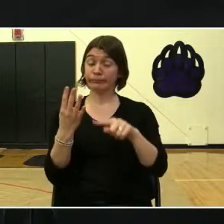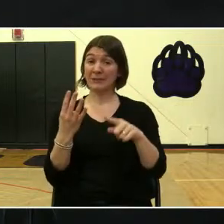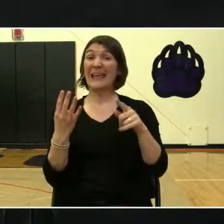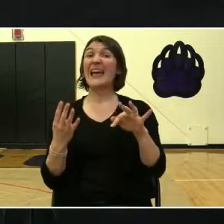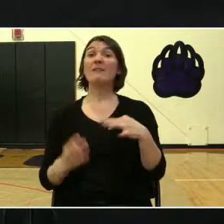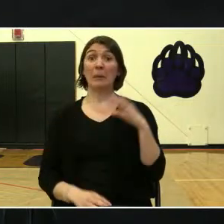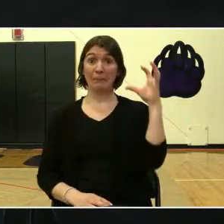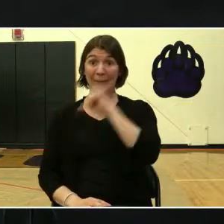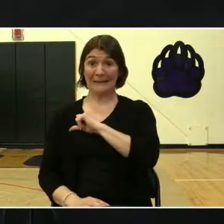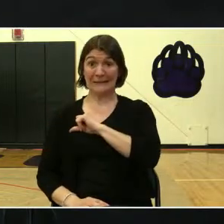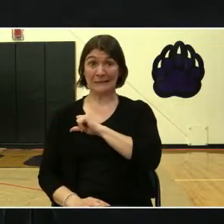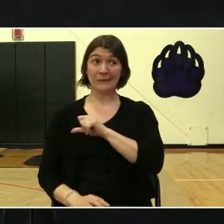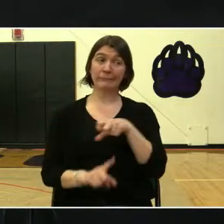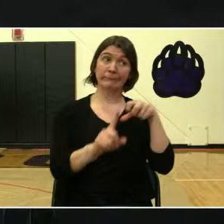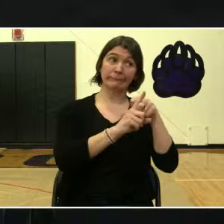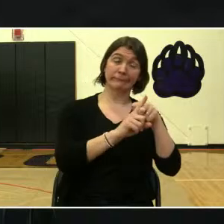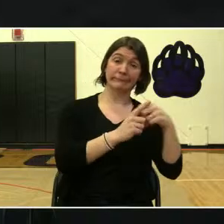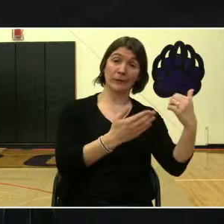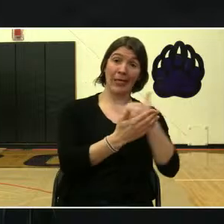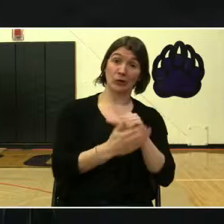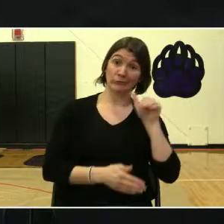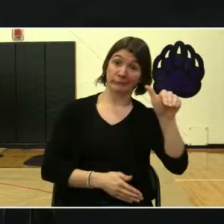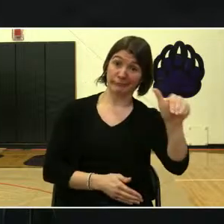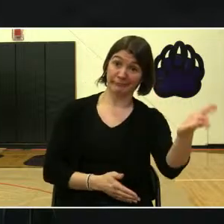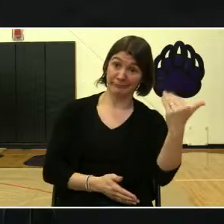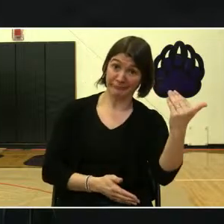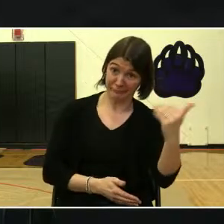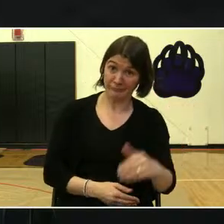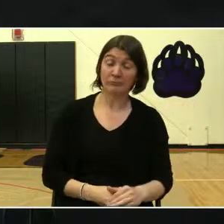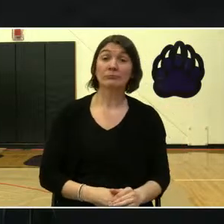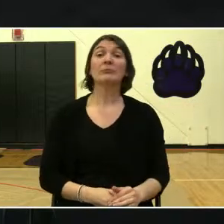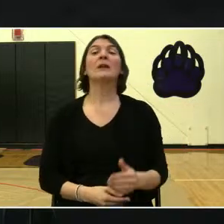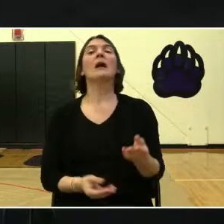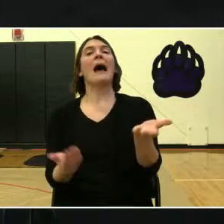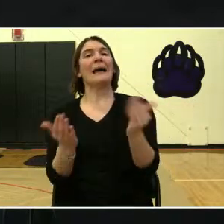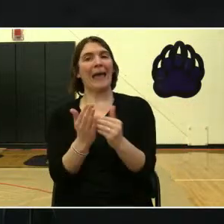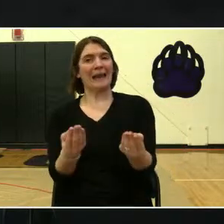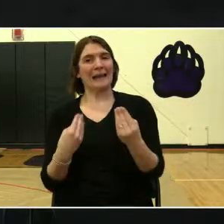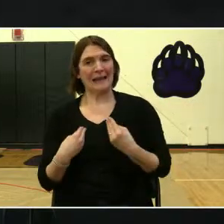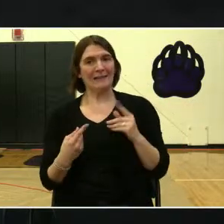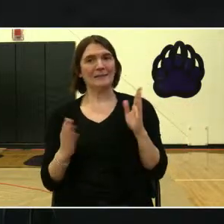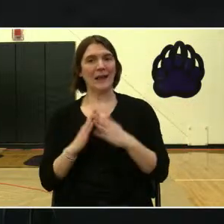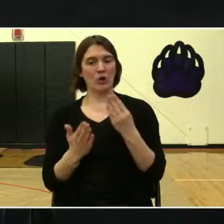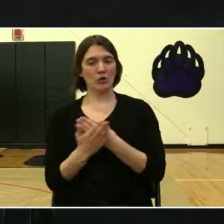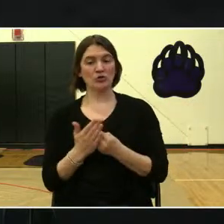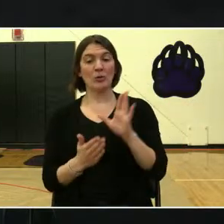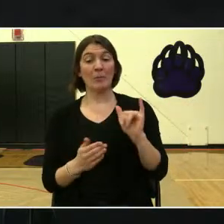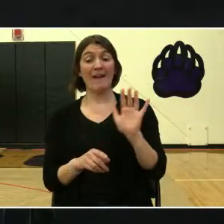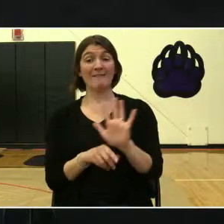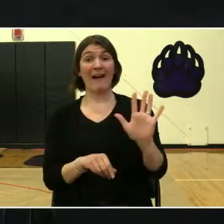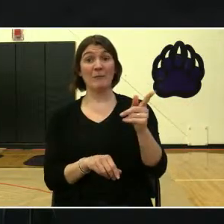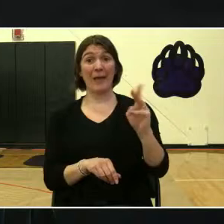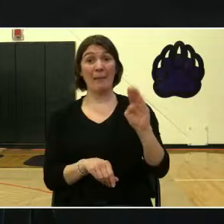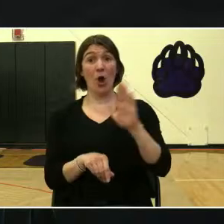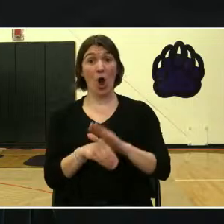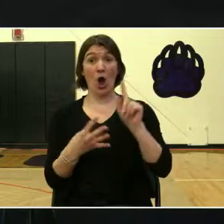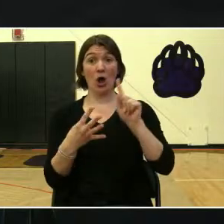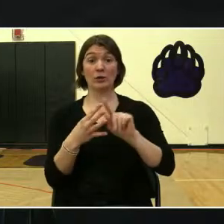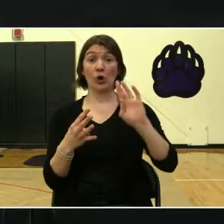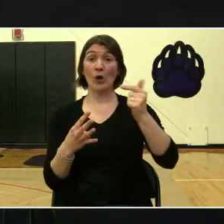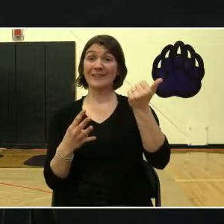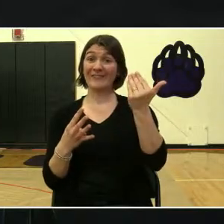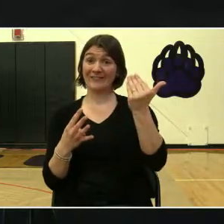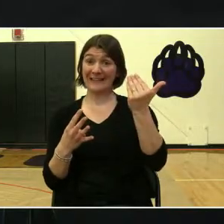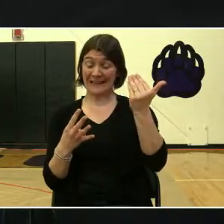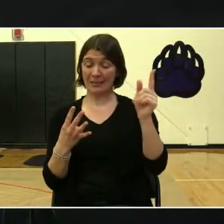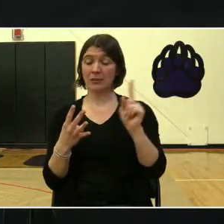the collector of taxes that such payment of the installments shall be received by the town Treasurer's Office honor before 5:00 p.m. on August 15